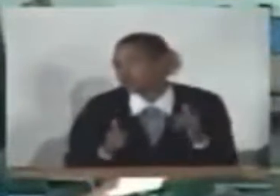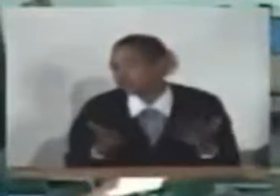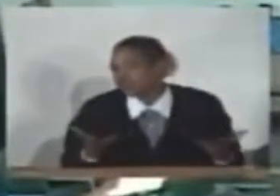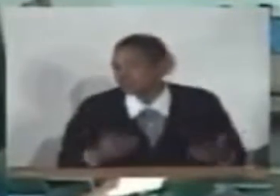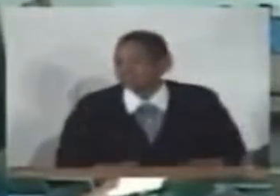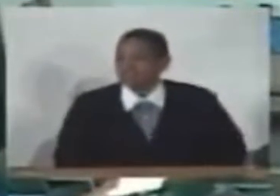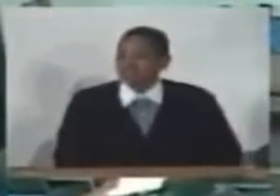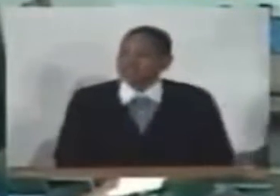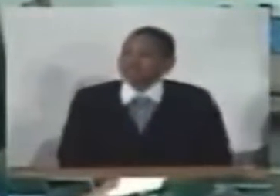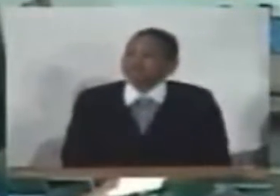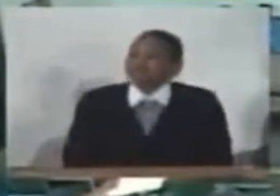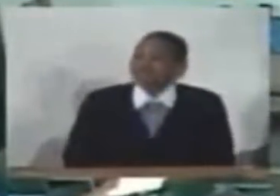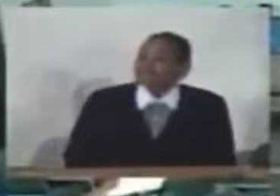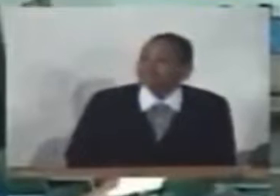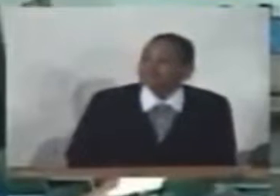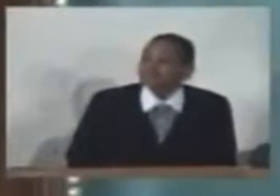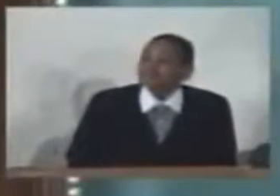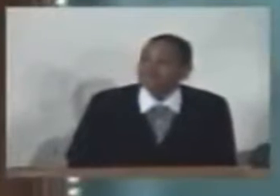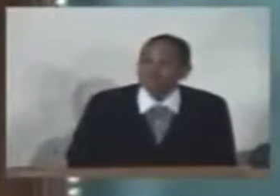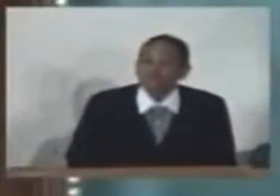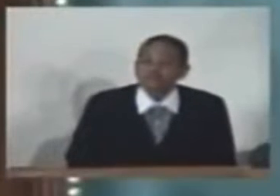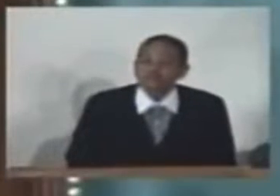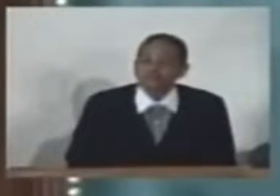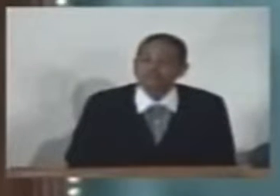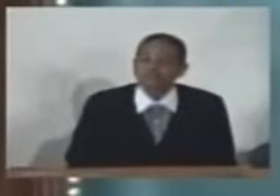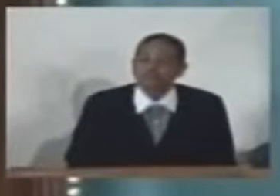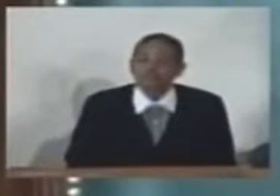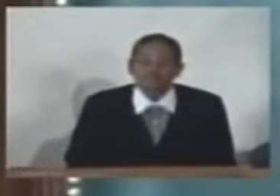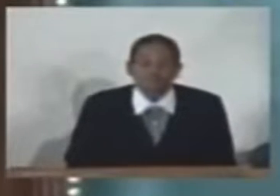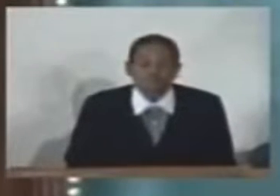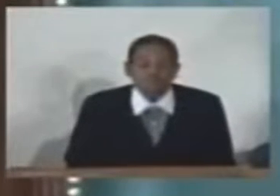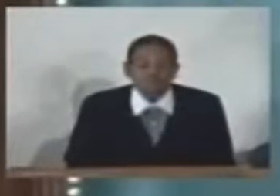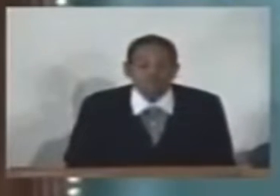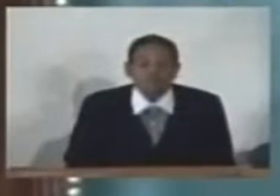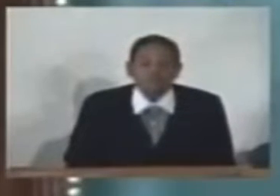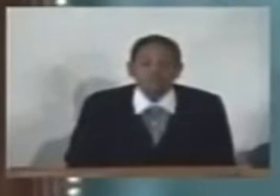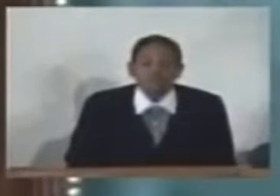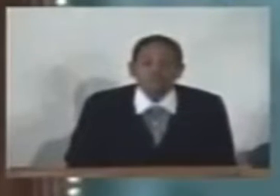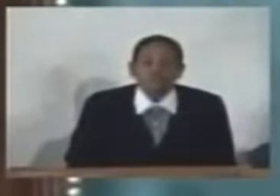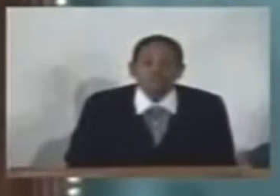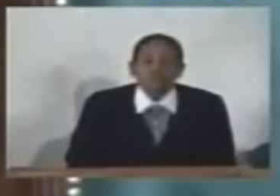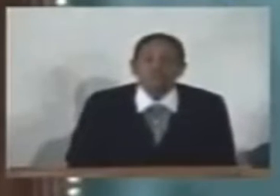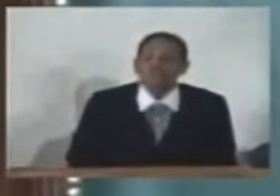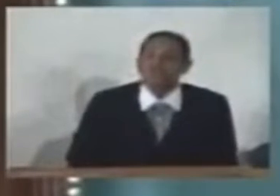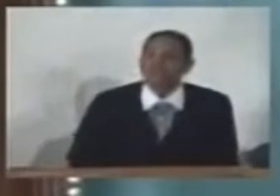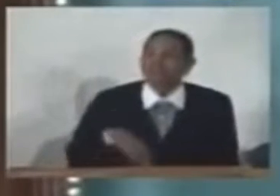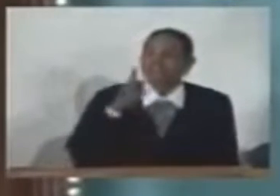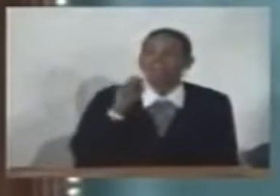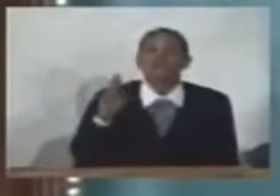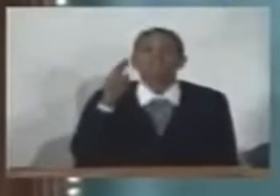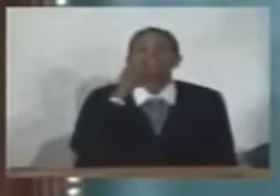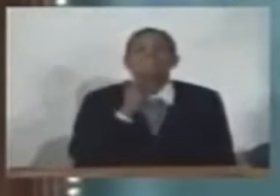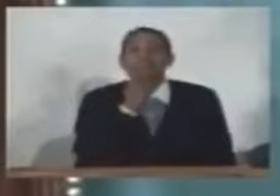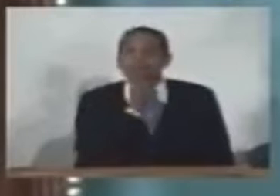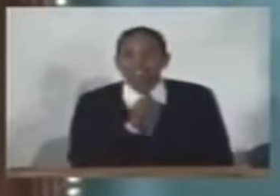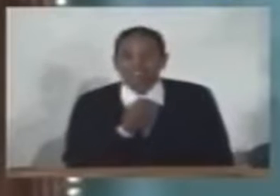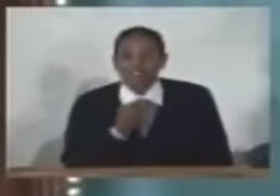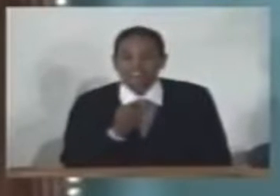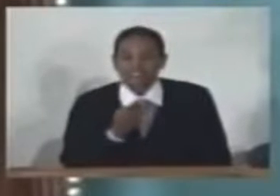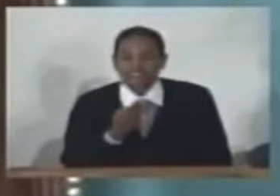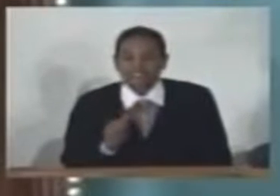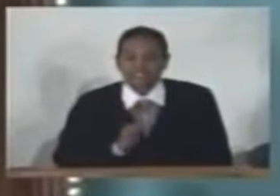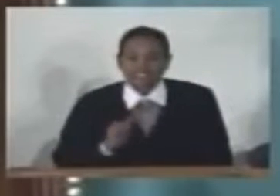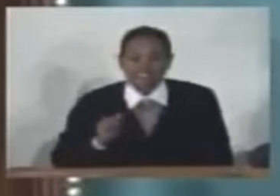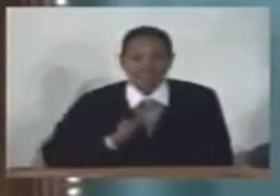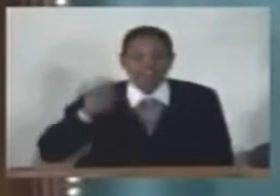Dr. Phillips, as the Speaker of the House and one who is qualified